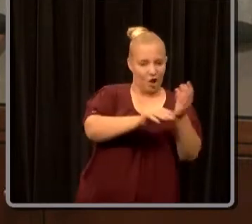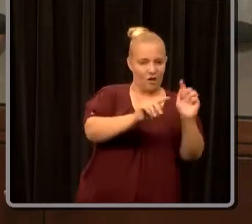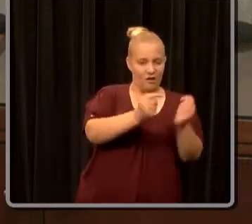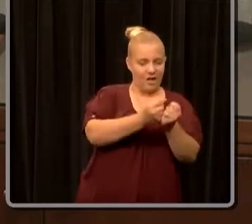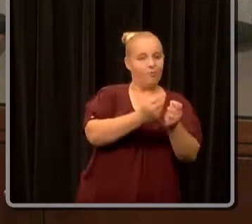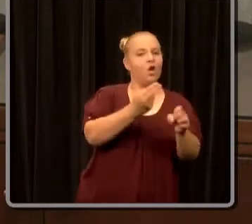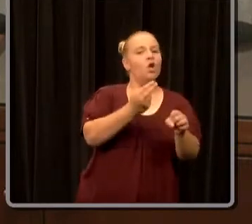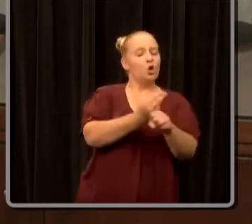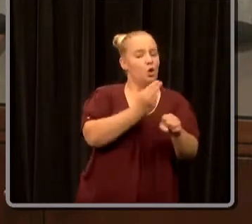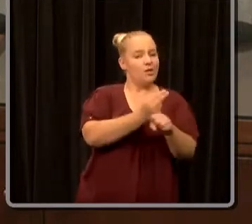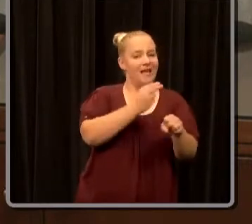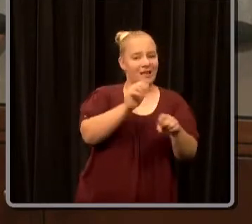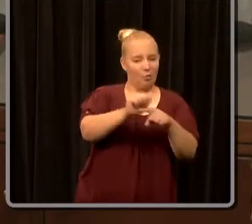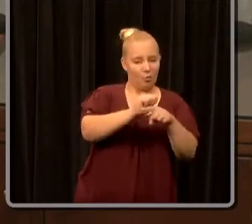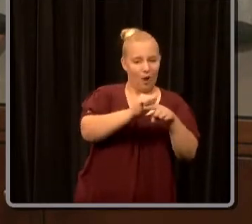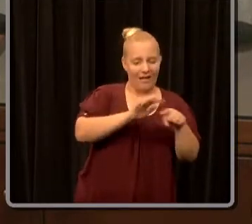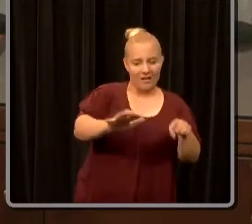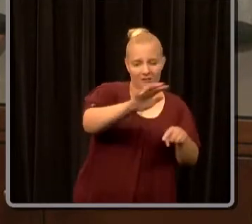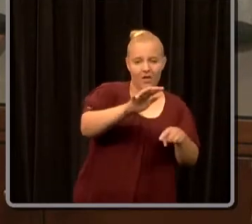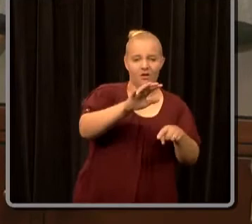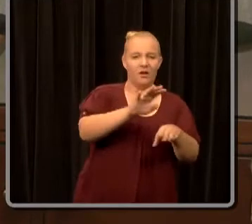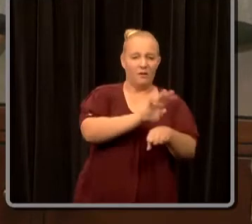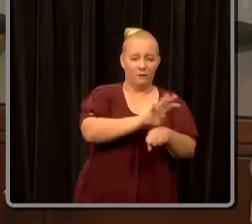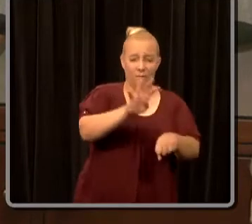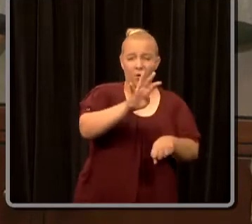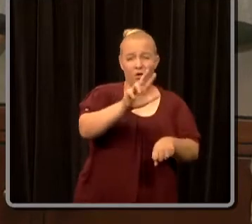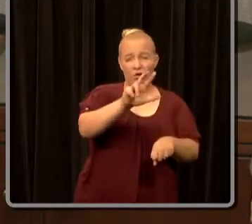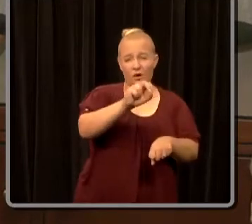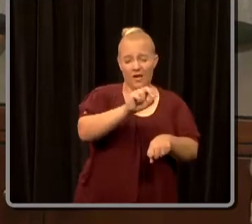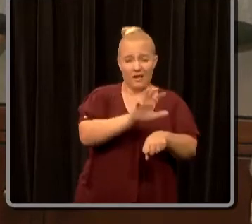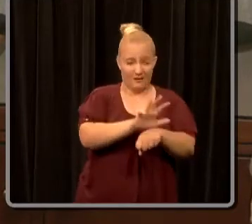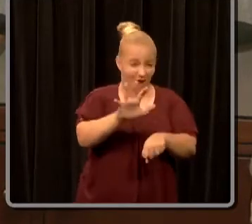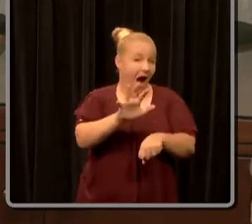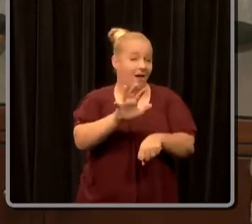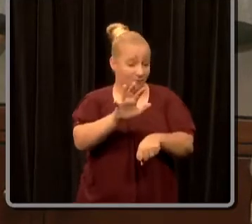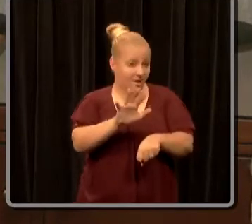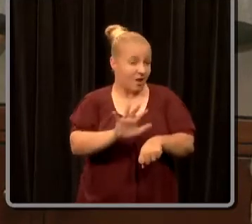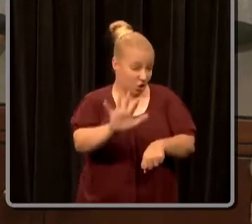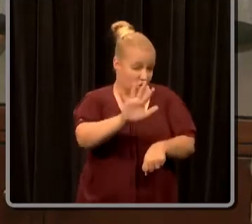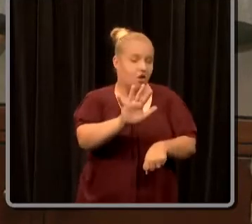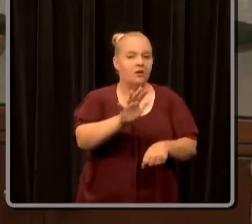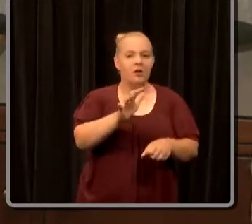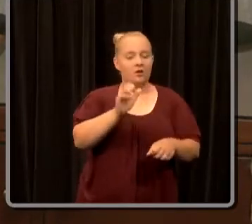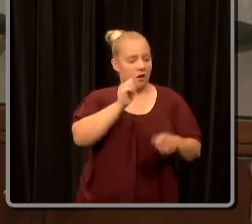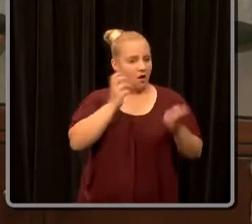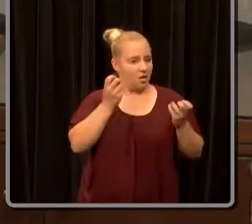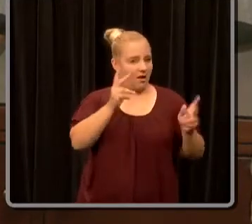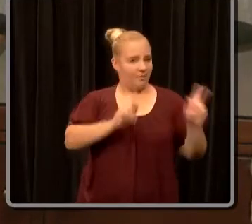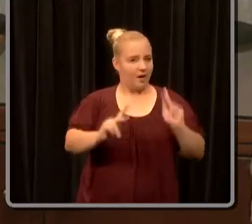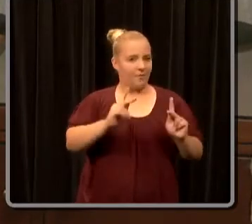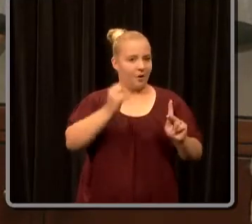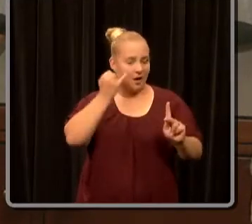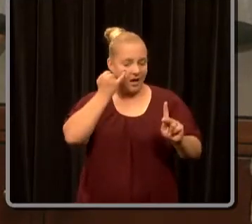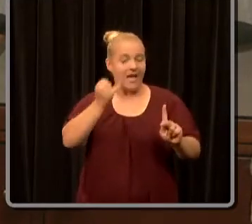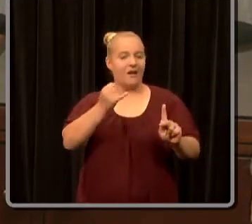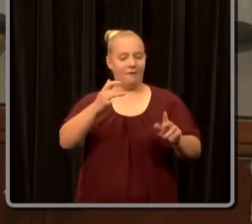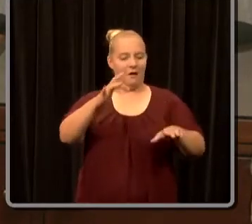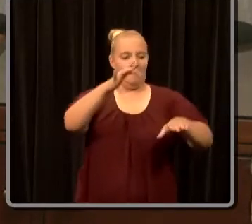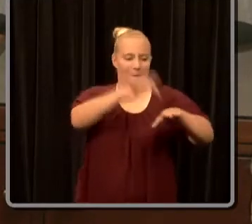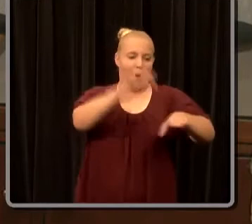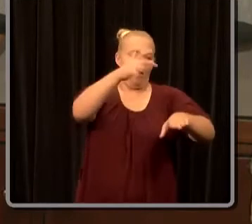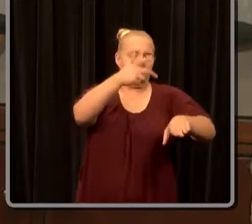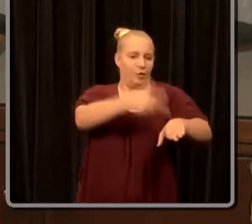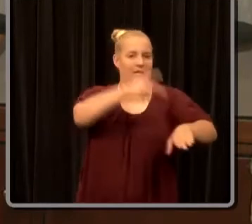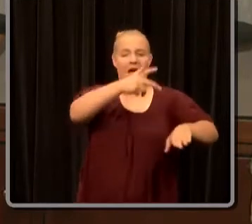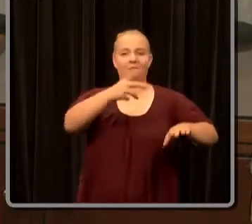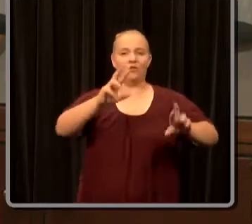there, and at 4:30 or 5 o'clock, and there's not a ton of people still there, they hit it, they're going to get response really quickly from